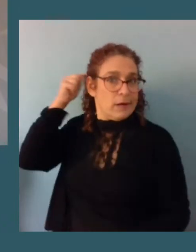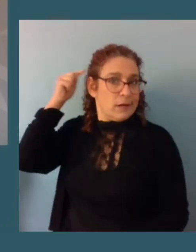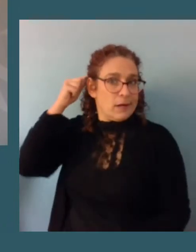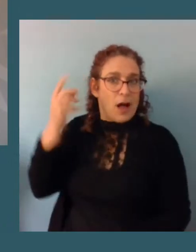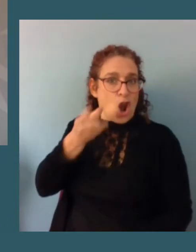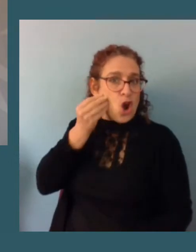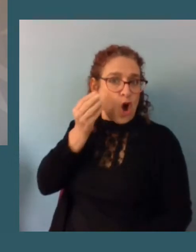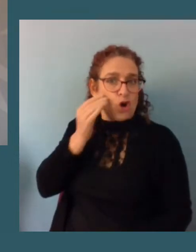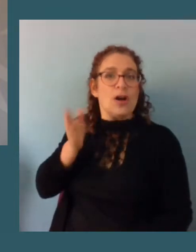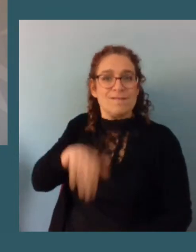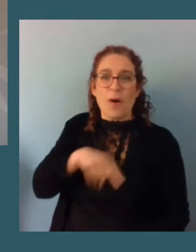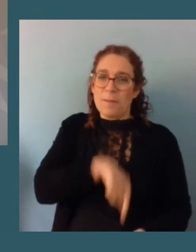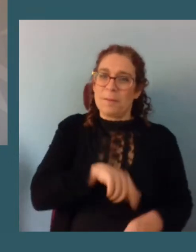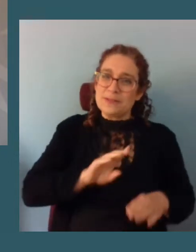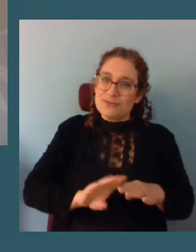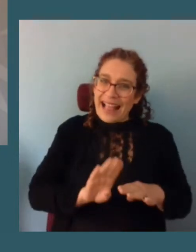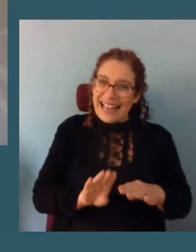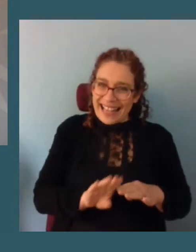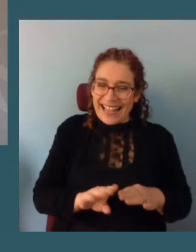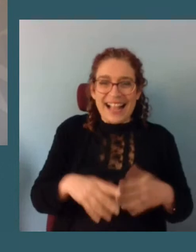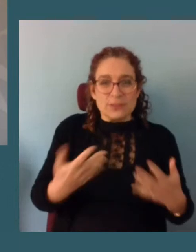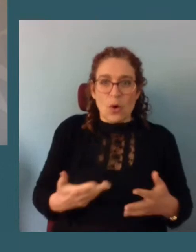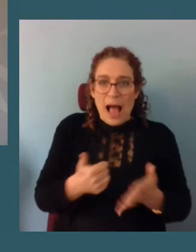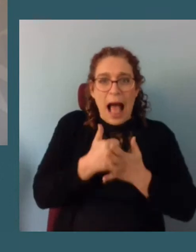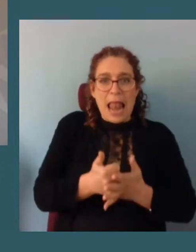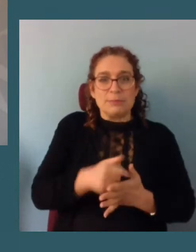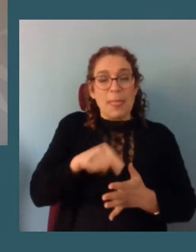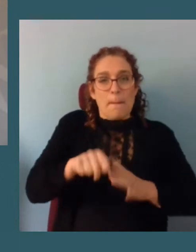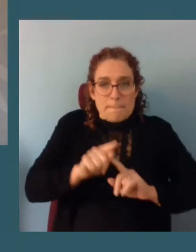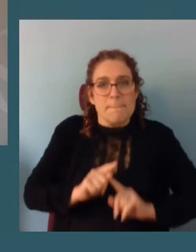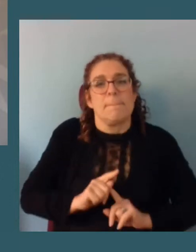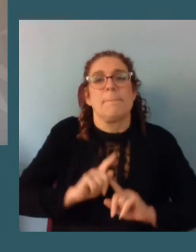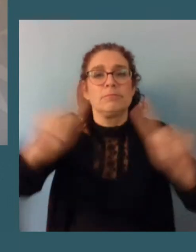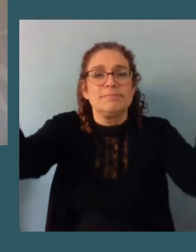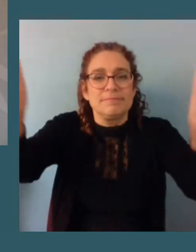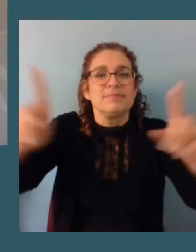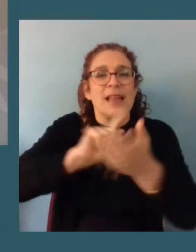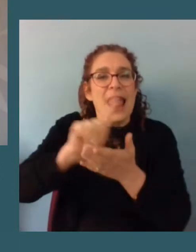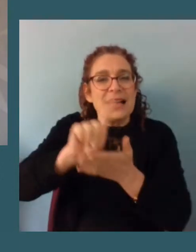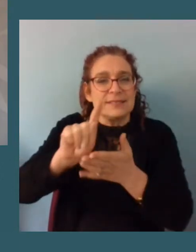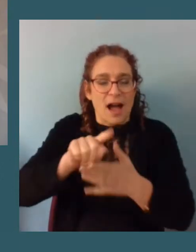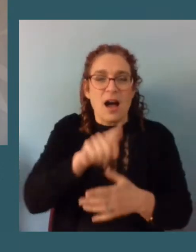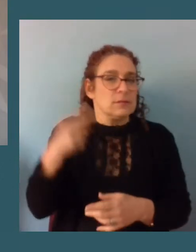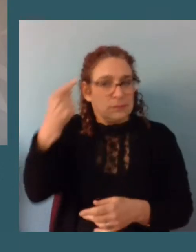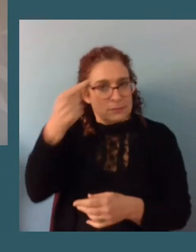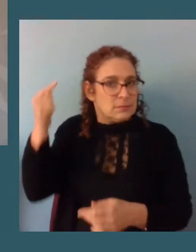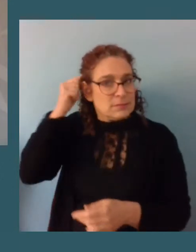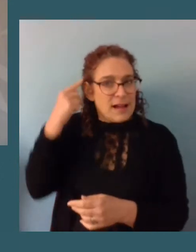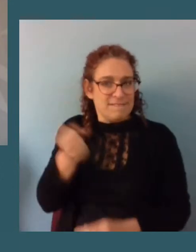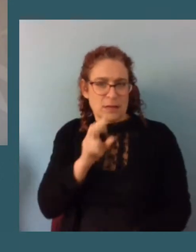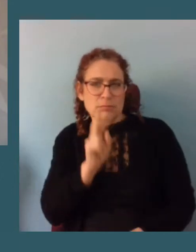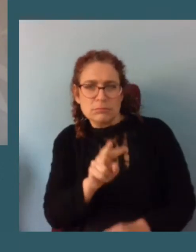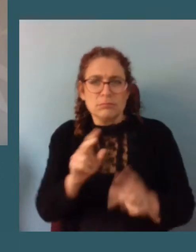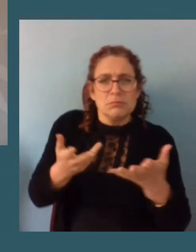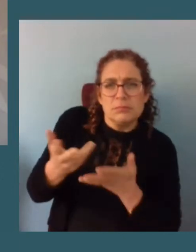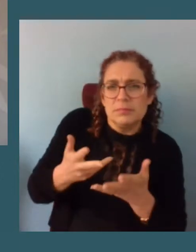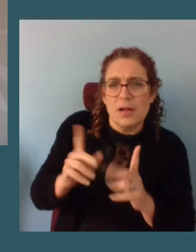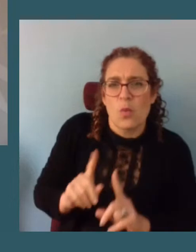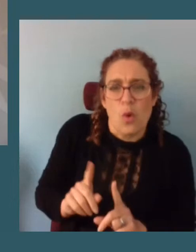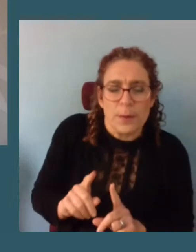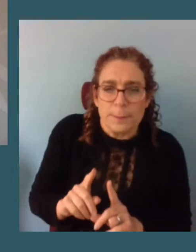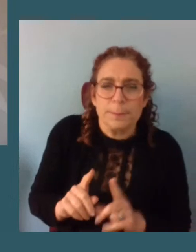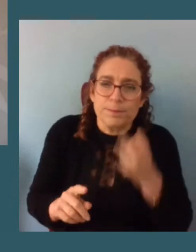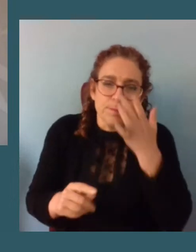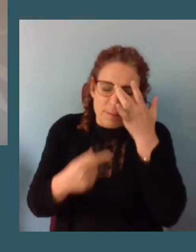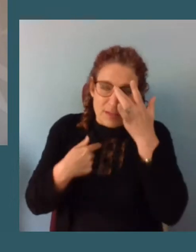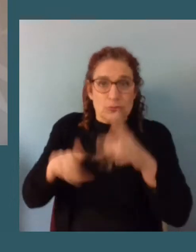well placed to kind of support them moving forward. But really, that's what we're trying to achieve. And I think the more evidence and the more research